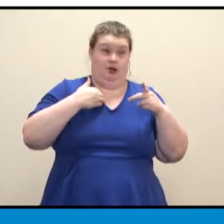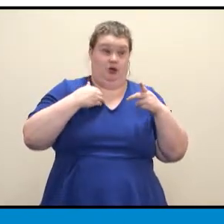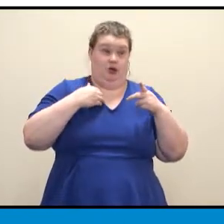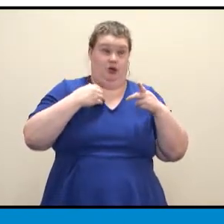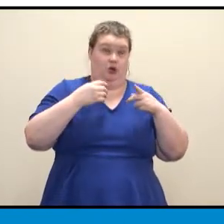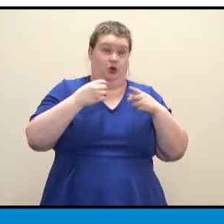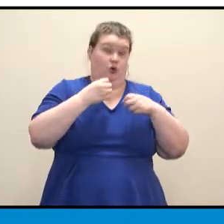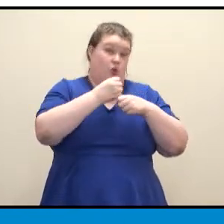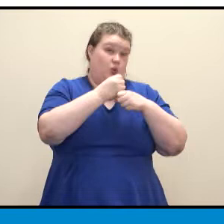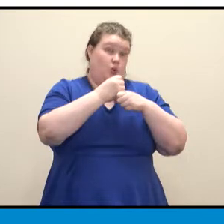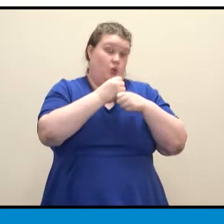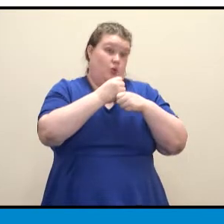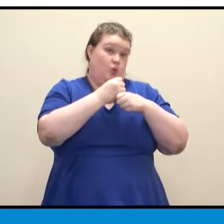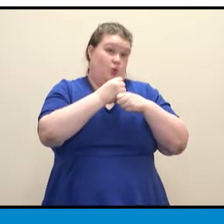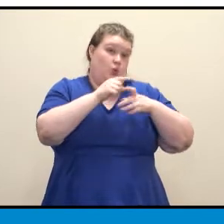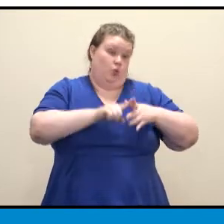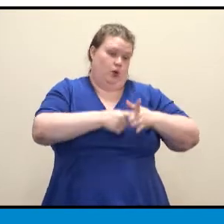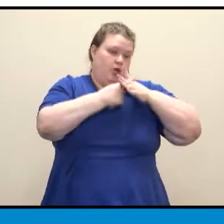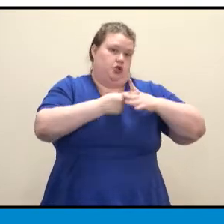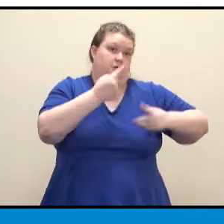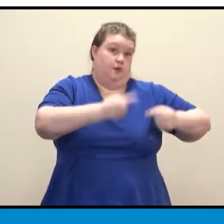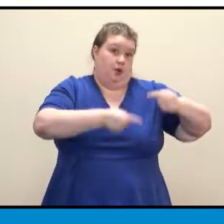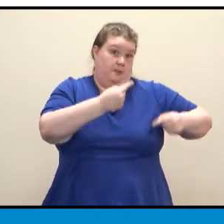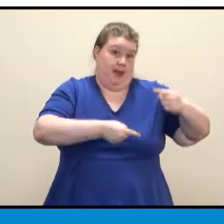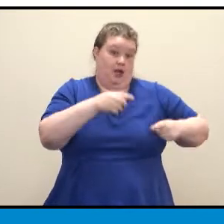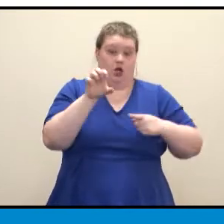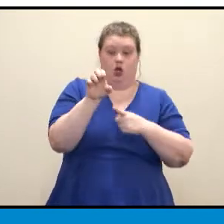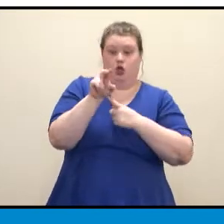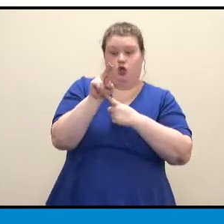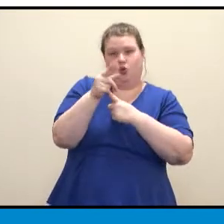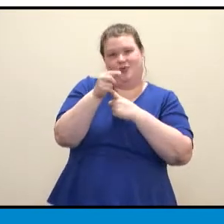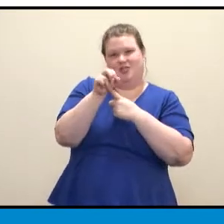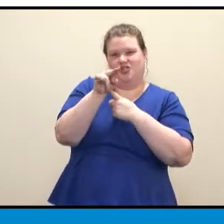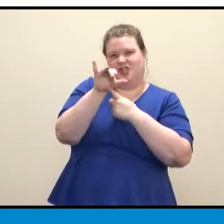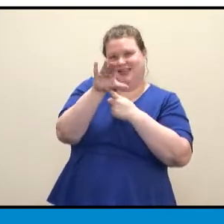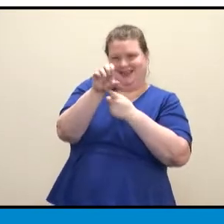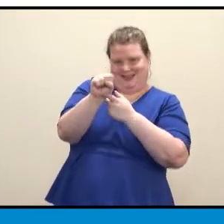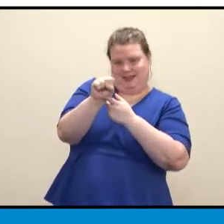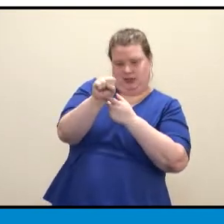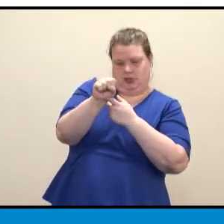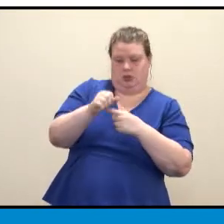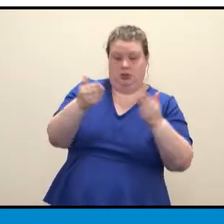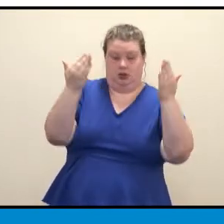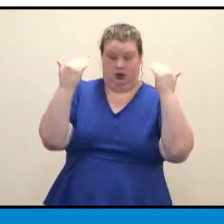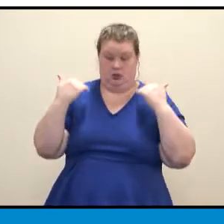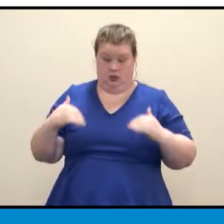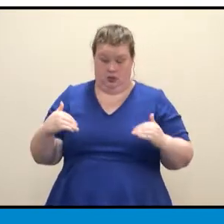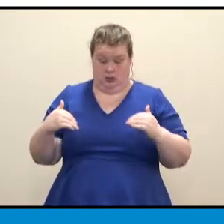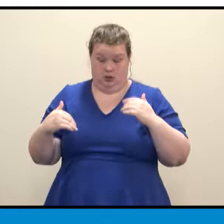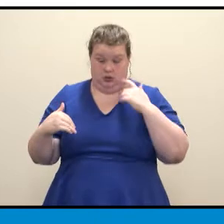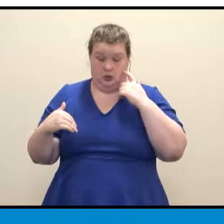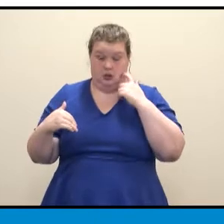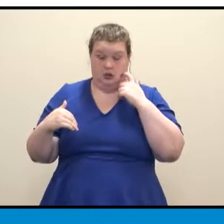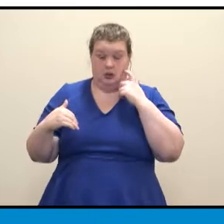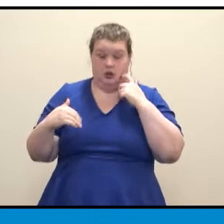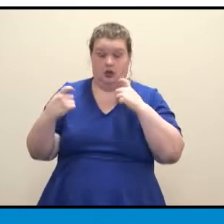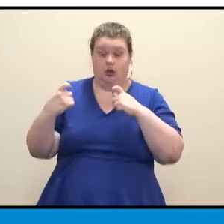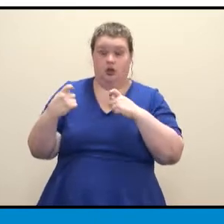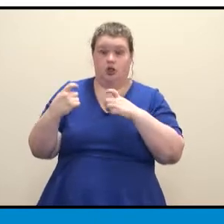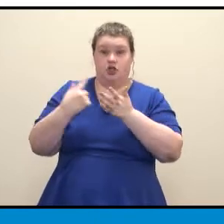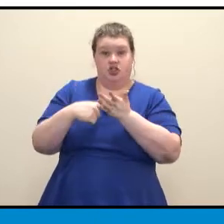state competition. And Adamaris Estrada placed first with her individual performance, A Wine Stain on the Flag, and advanced to state as